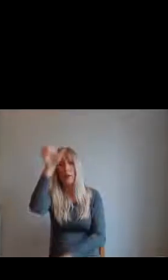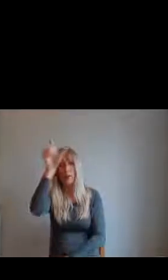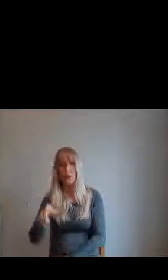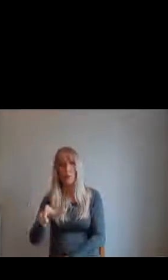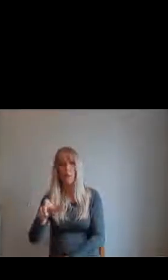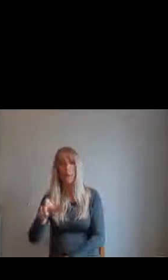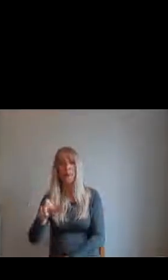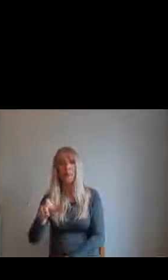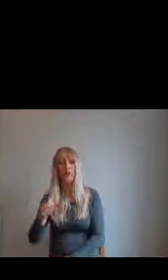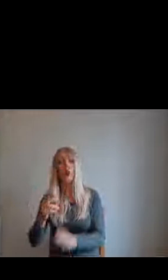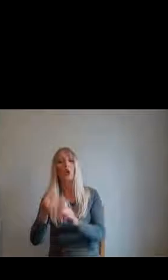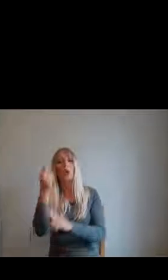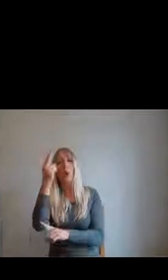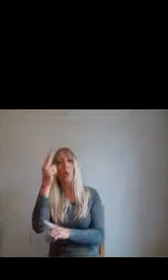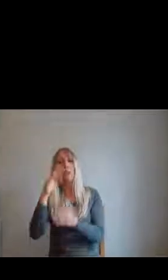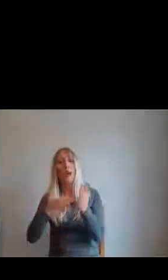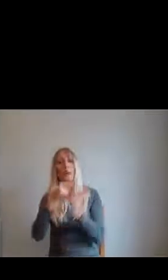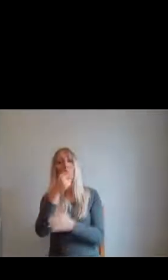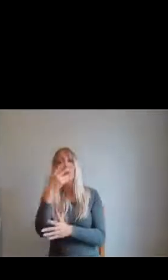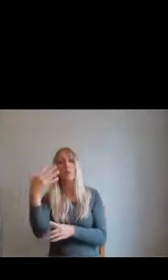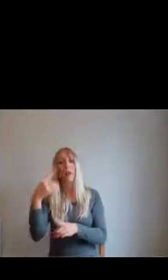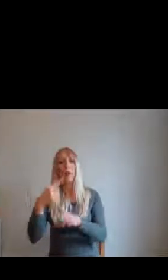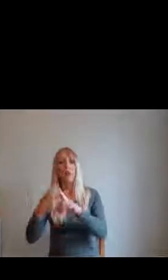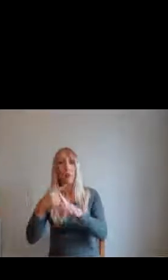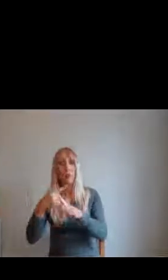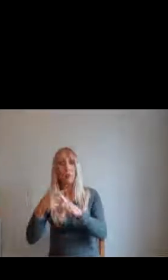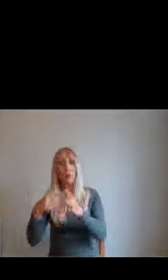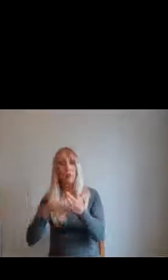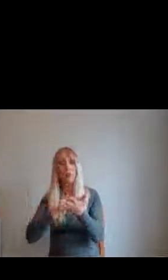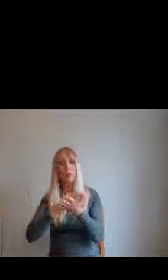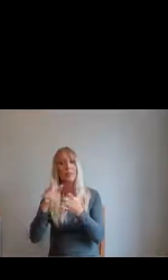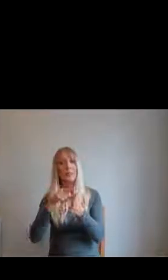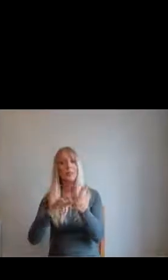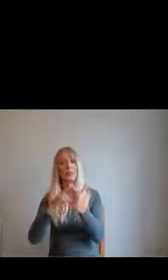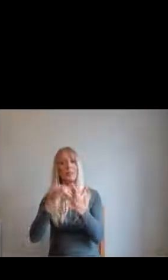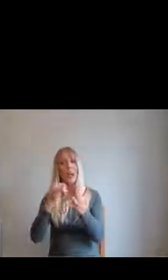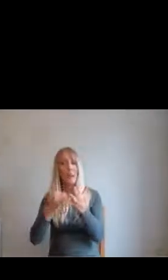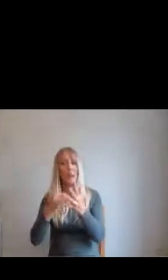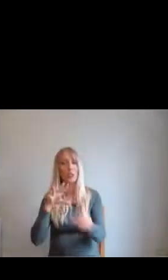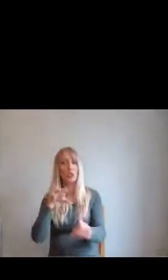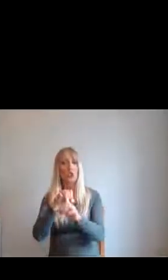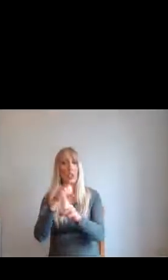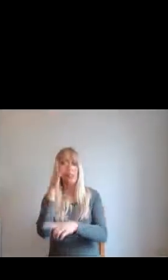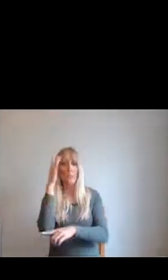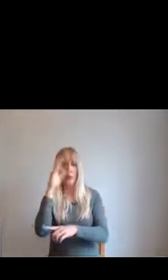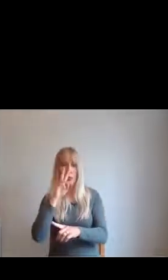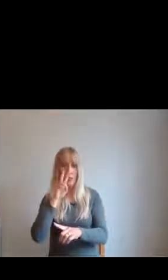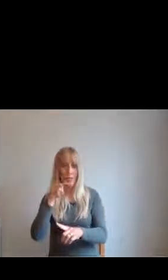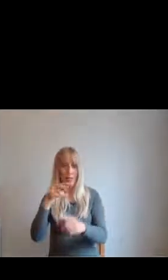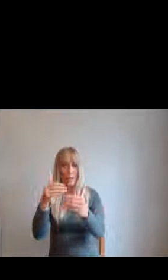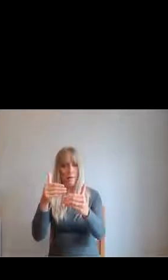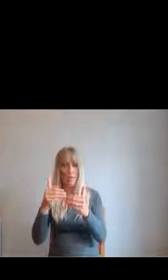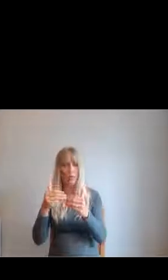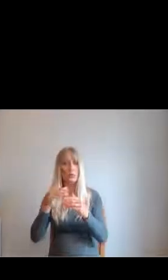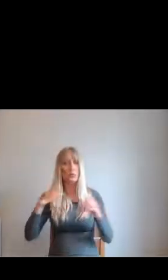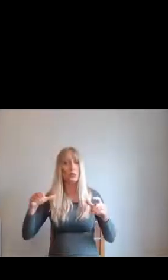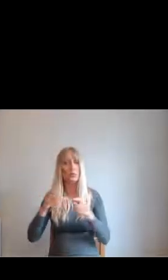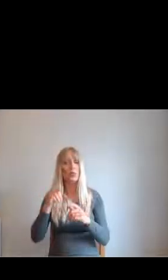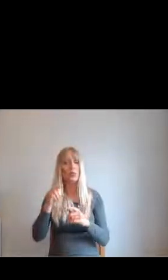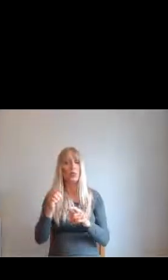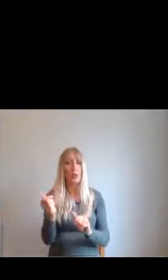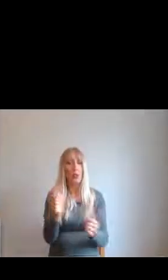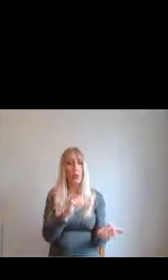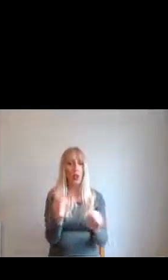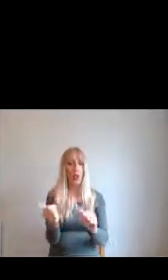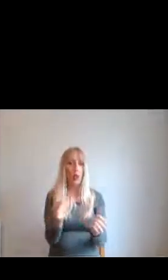M25 northbound with Thames Chase in the foreground. So we'll just switch now between these images and the ones